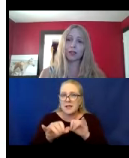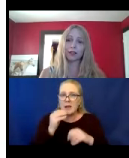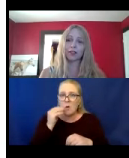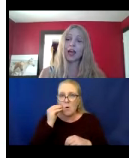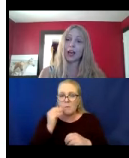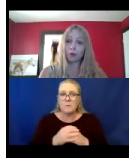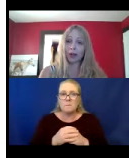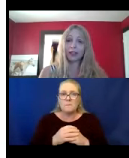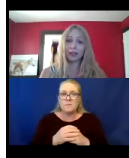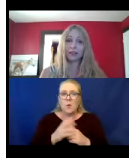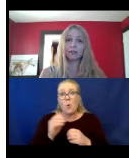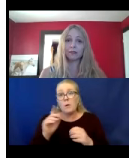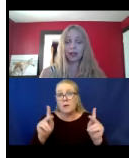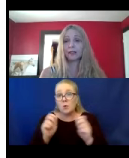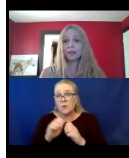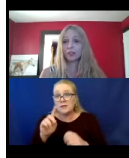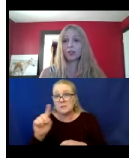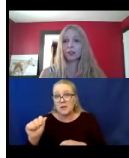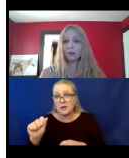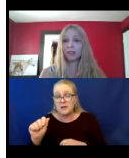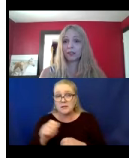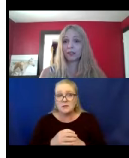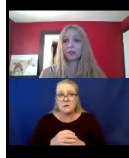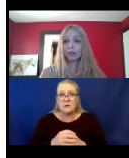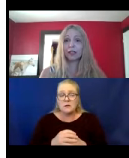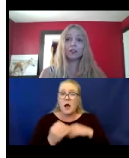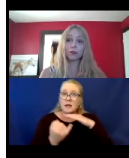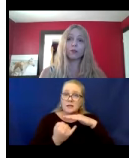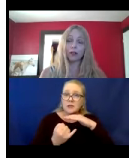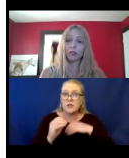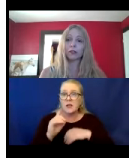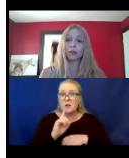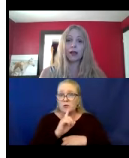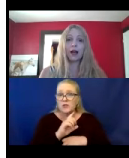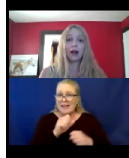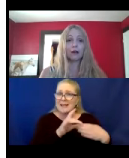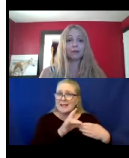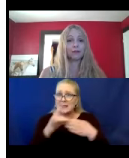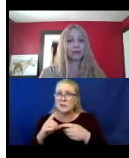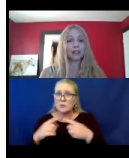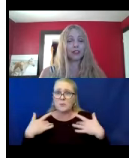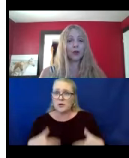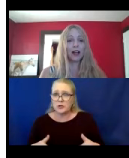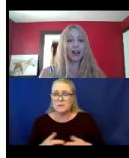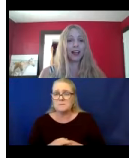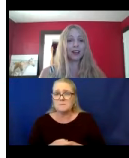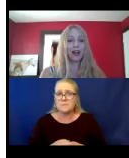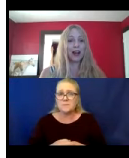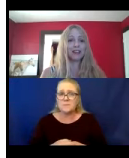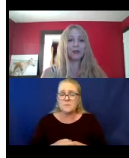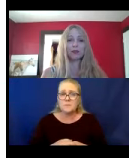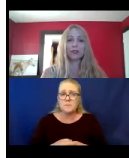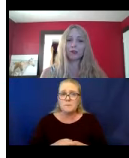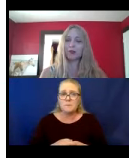conditions in place, and recognizing that isolation and loneliness can lead to depression. So